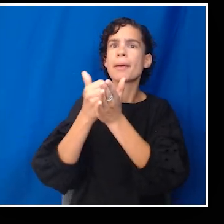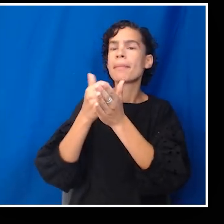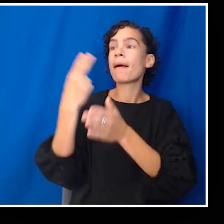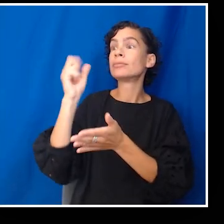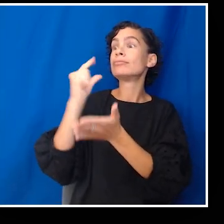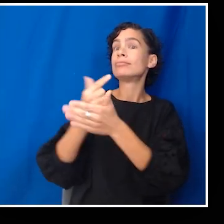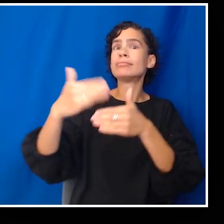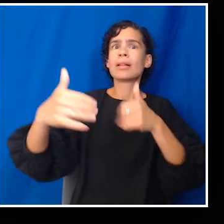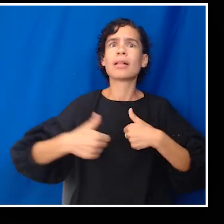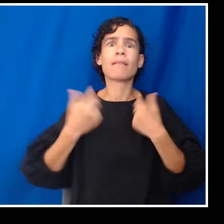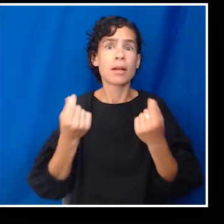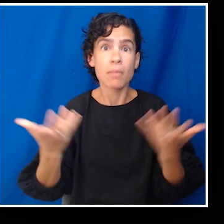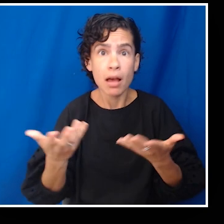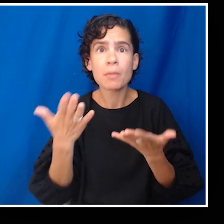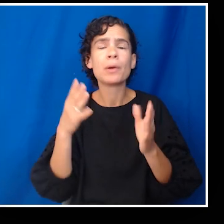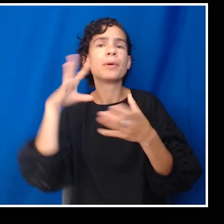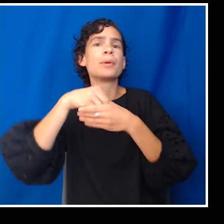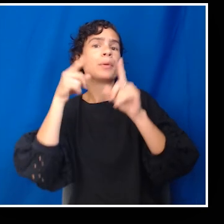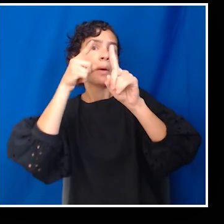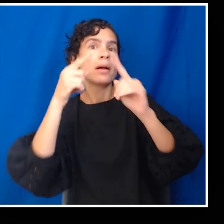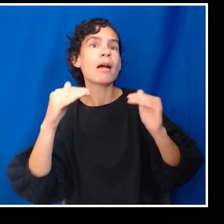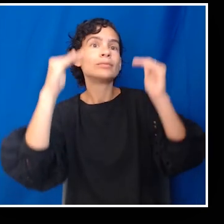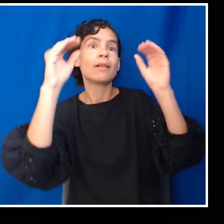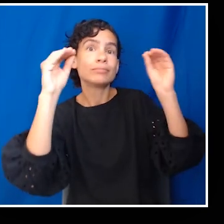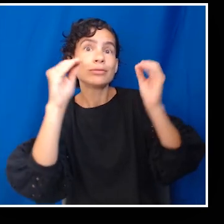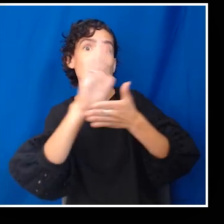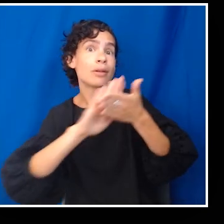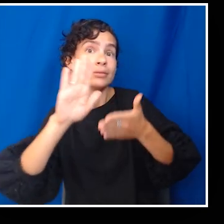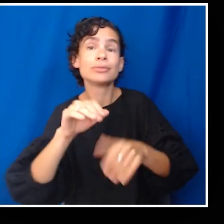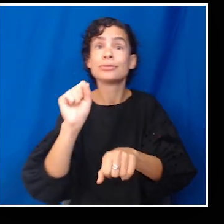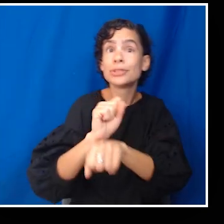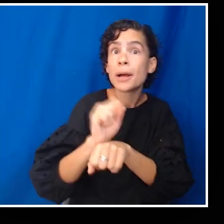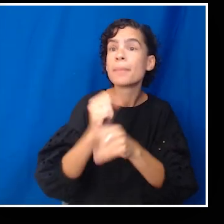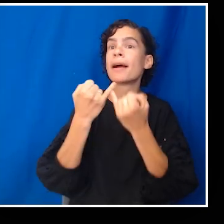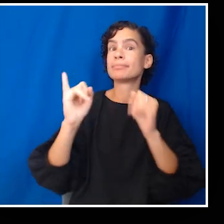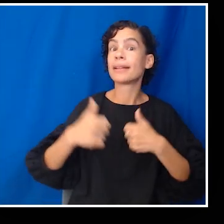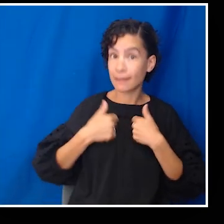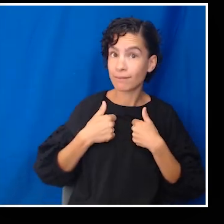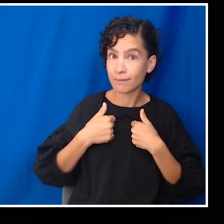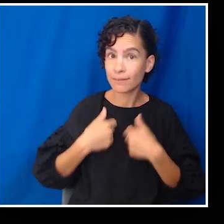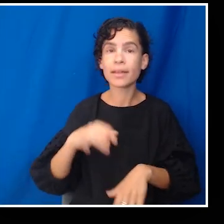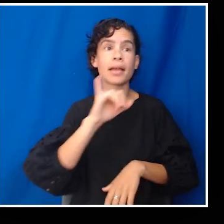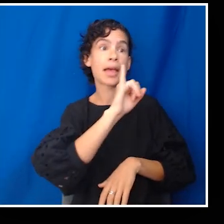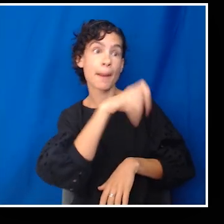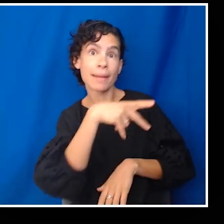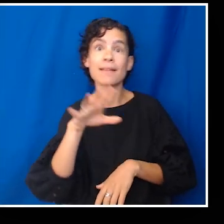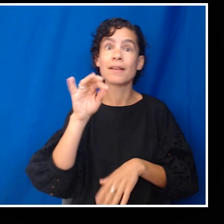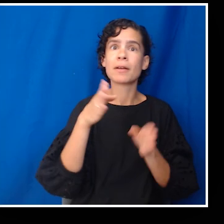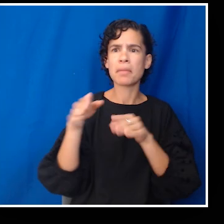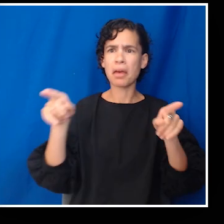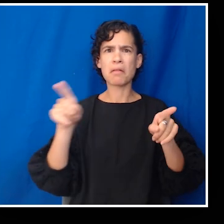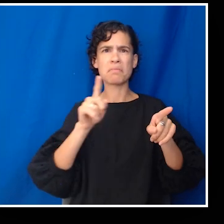school. Transition plans may include goals related to higher education, employment, and independent living. IEPs